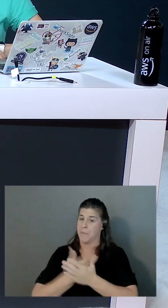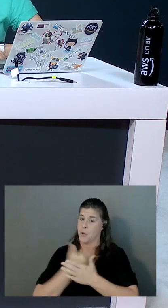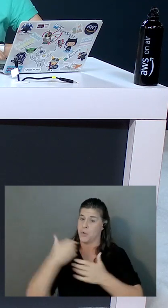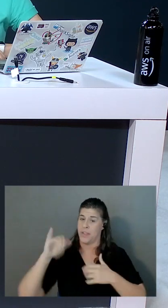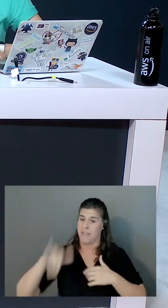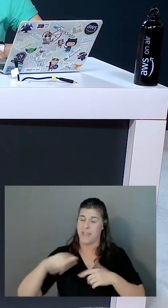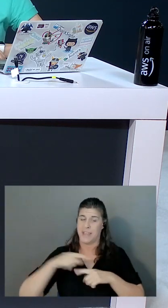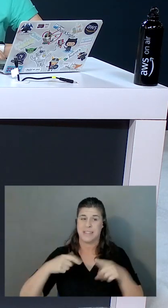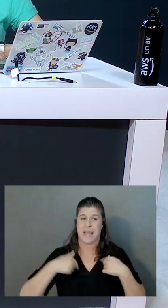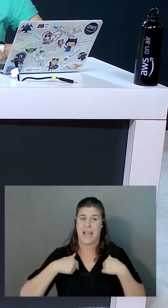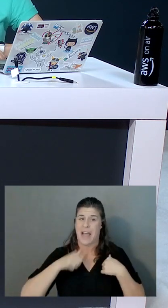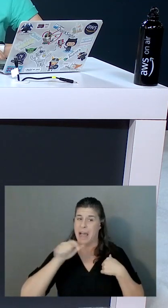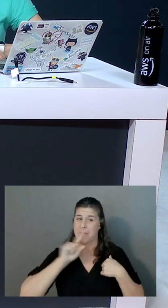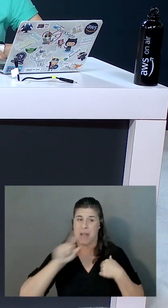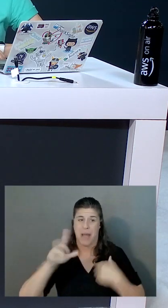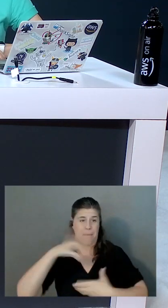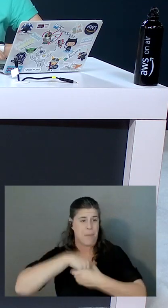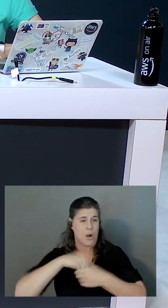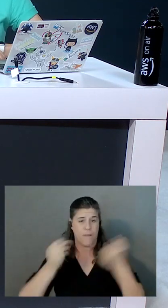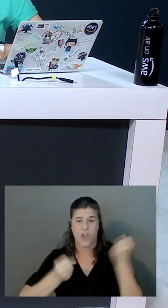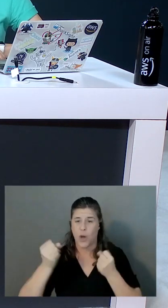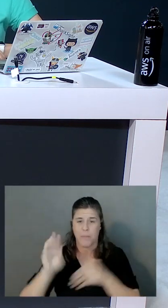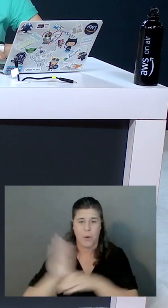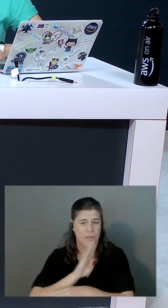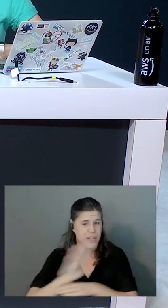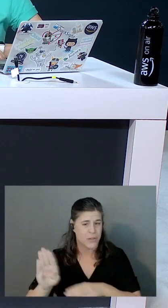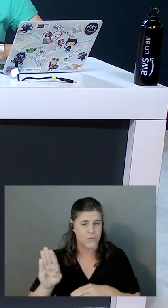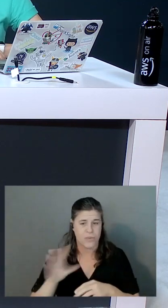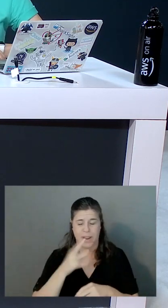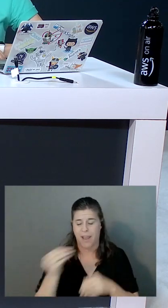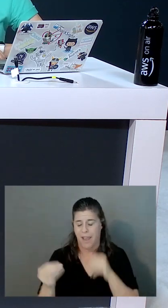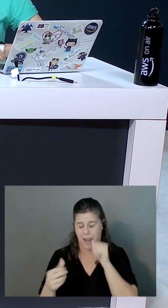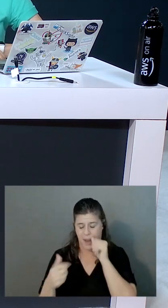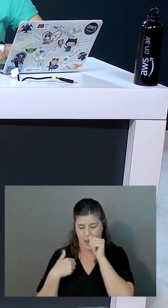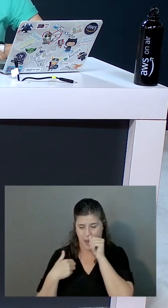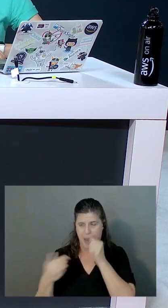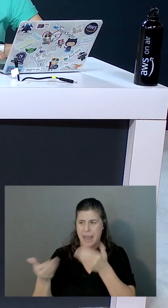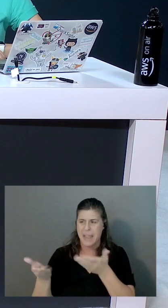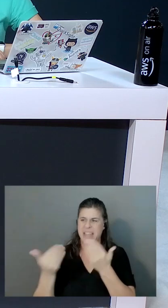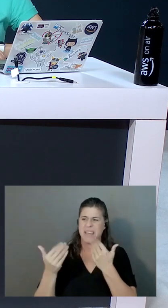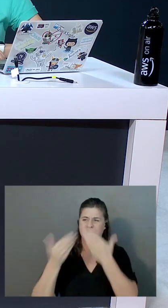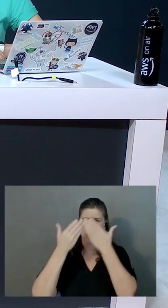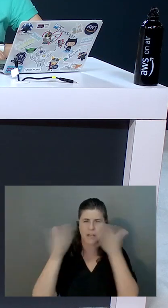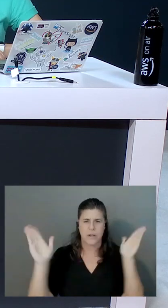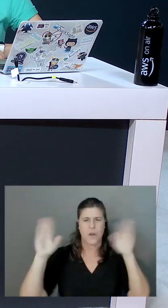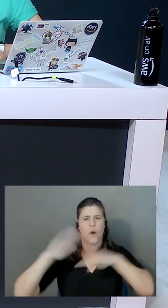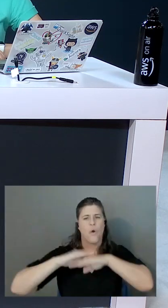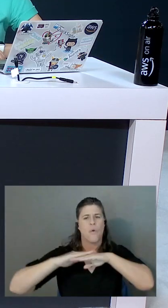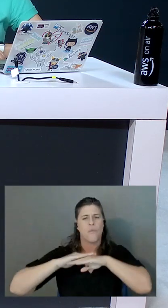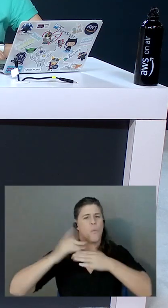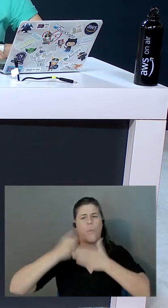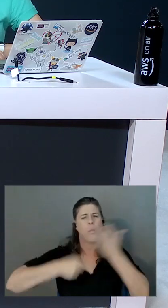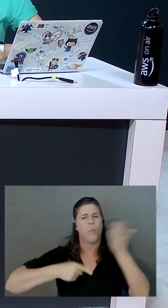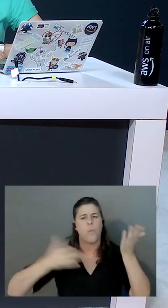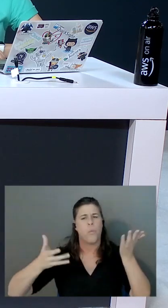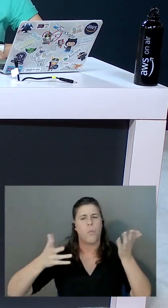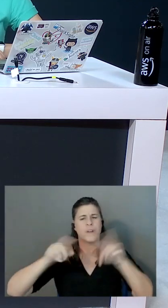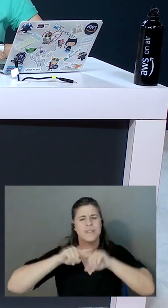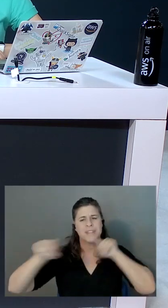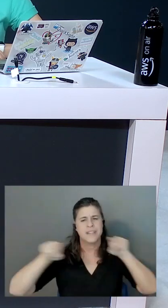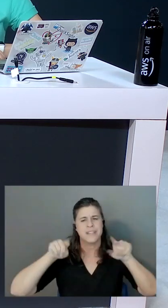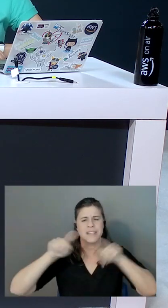not part of the automotive industry. And give us an overview of what are the different services